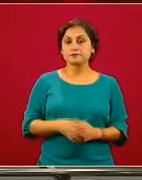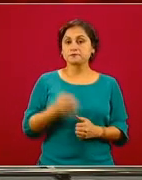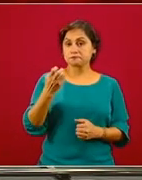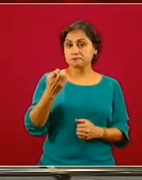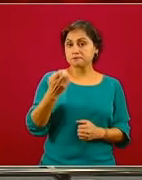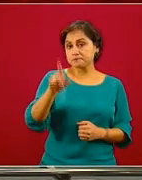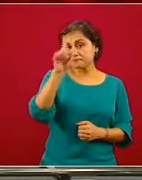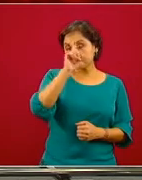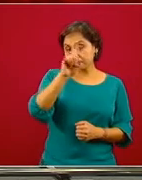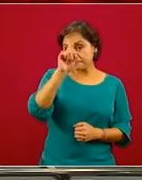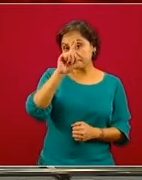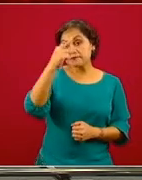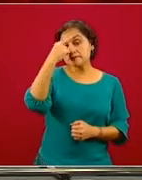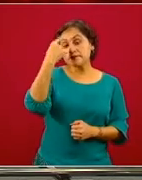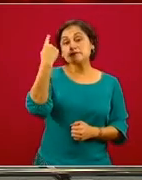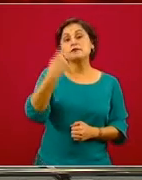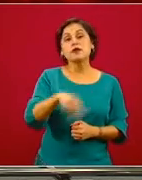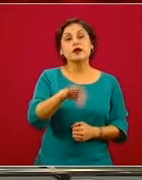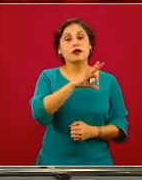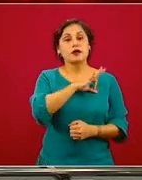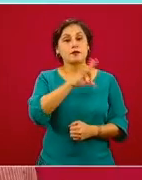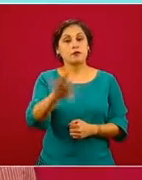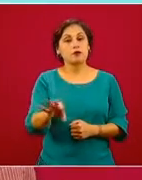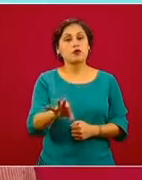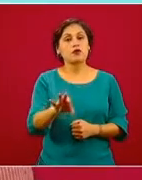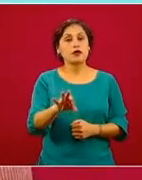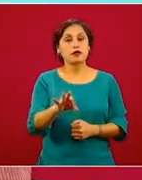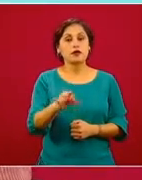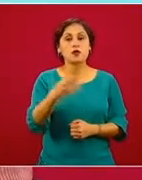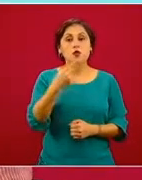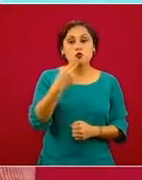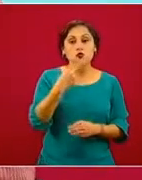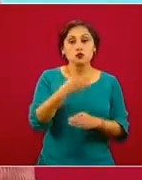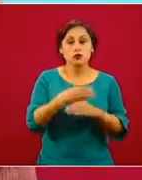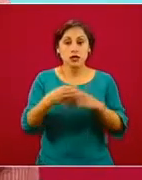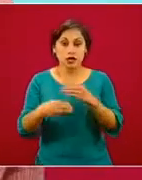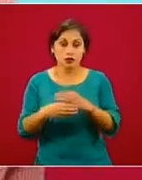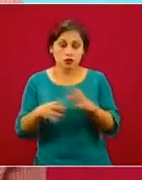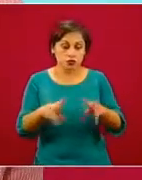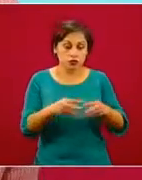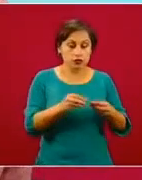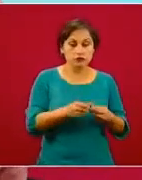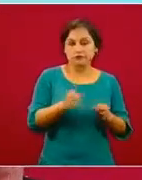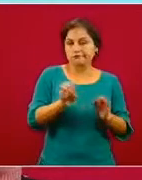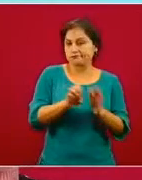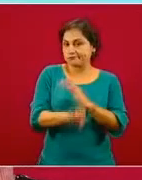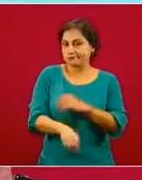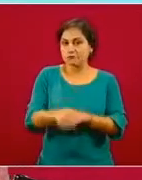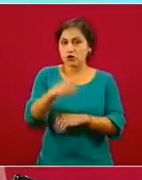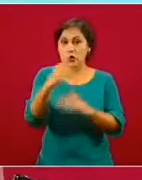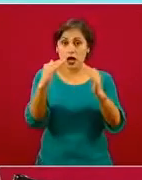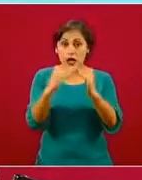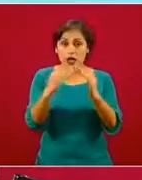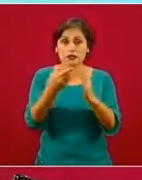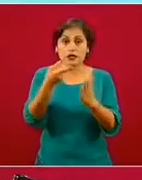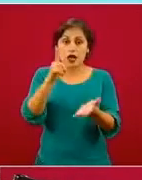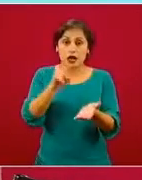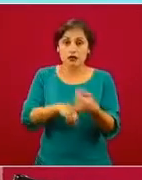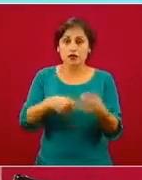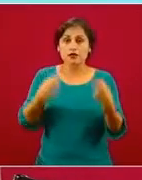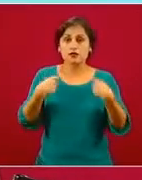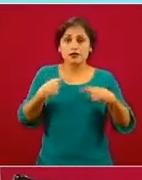them, because one of them inactivates the other. So this three-step procedure that is described